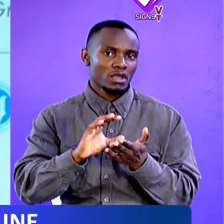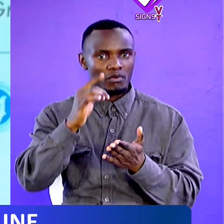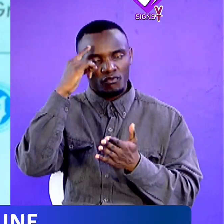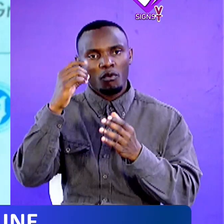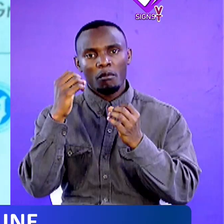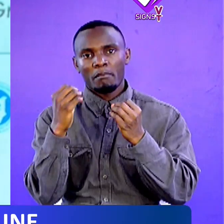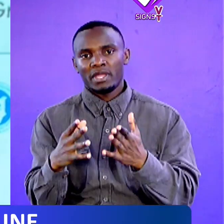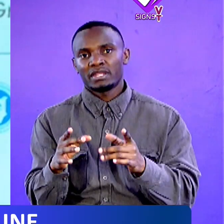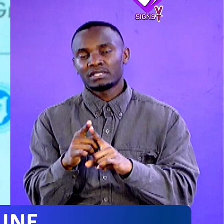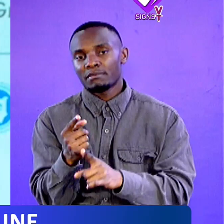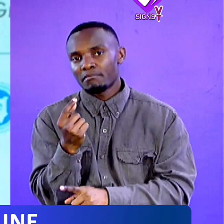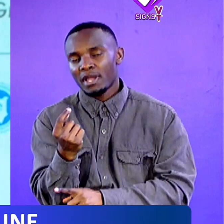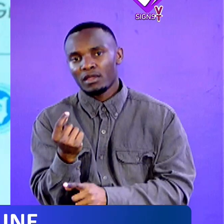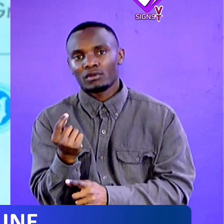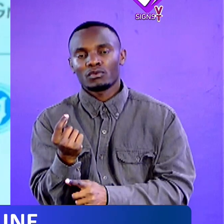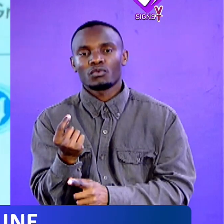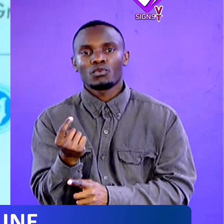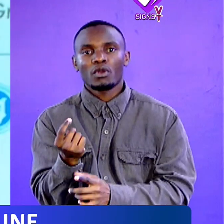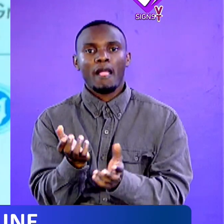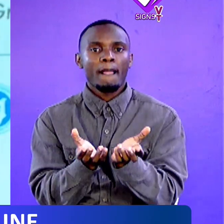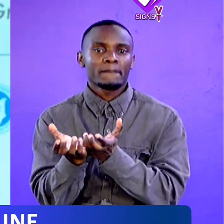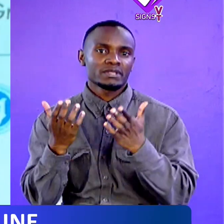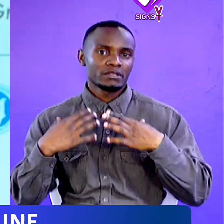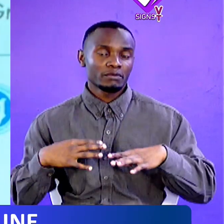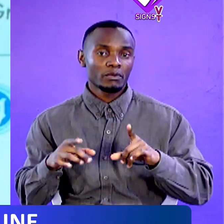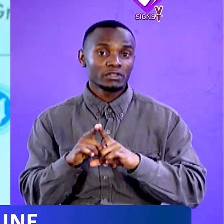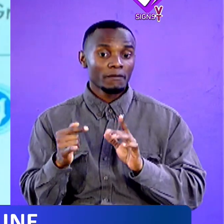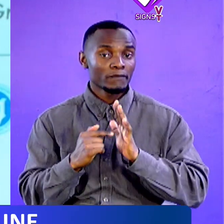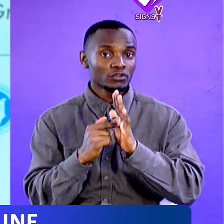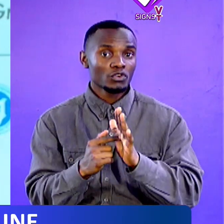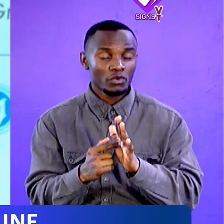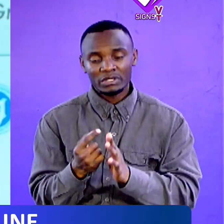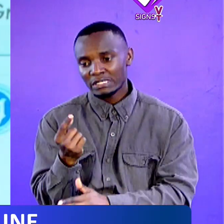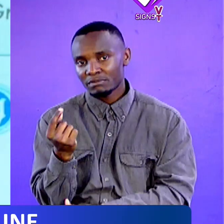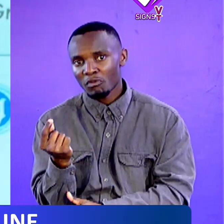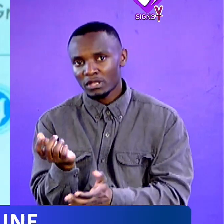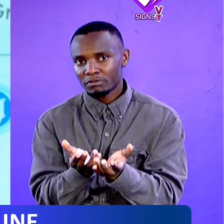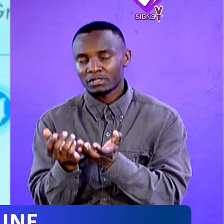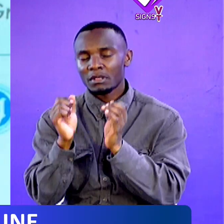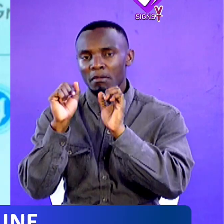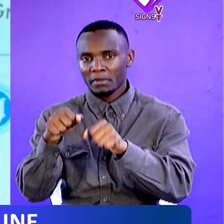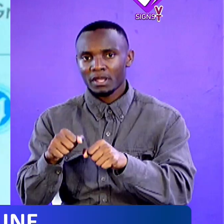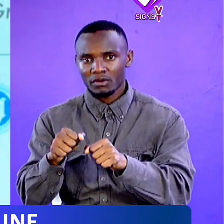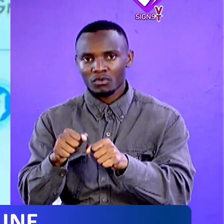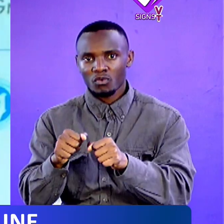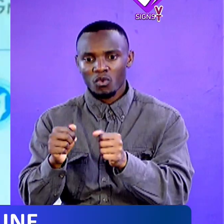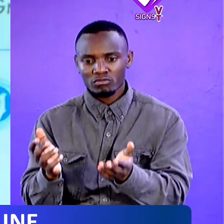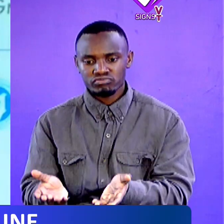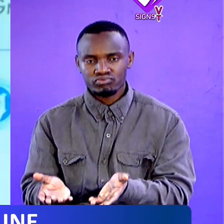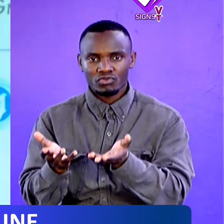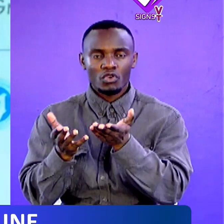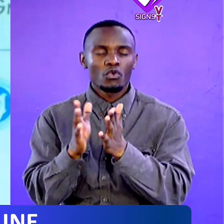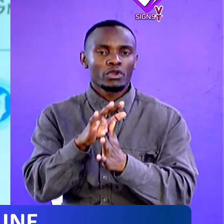entrepreneurs, proving that even the smallest businesses can thrive with the right support. Those